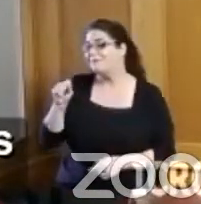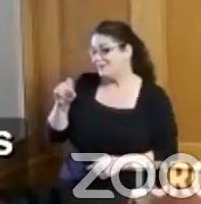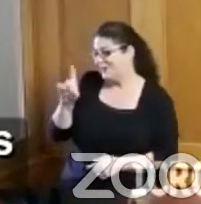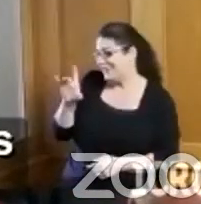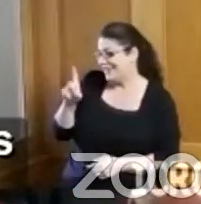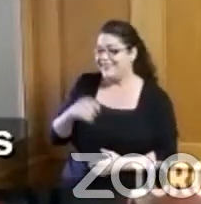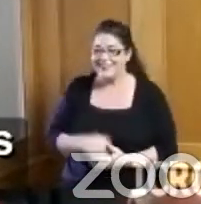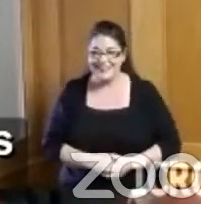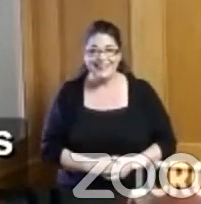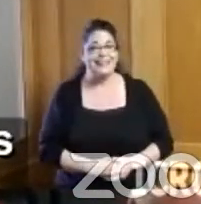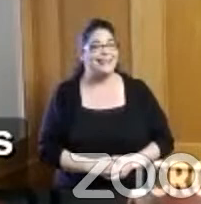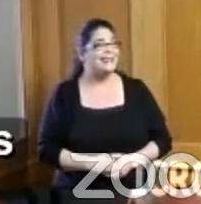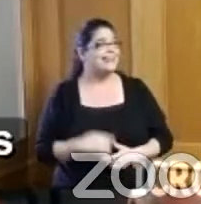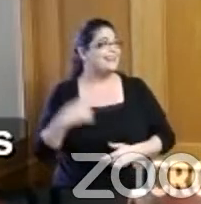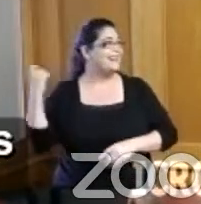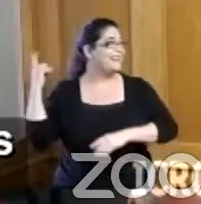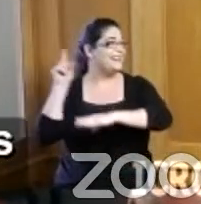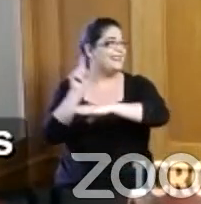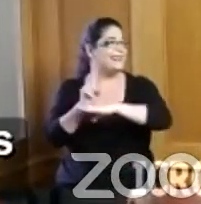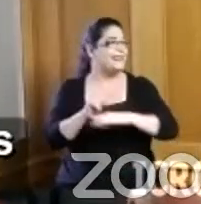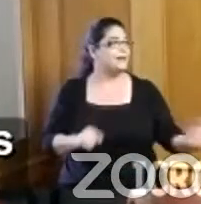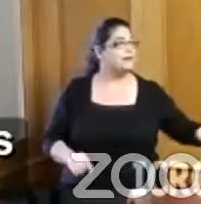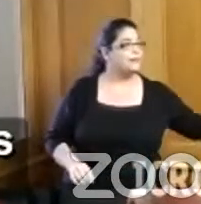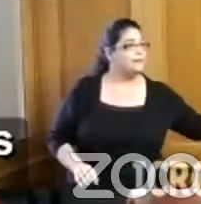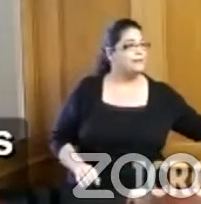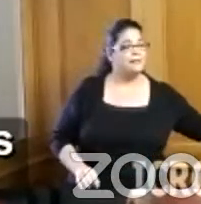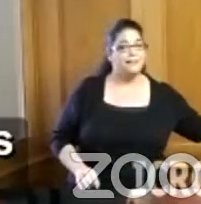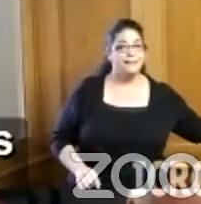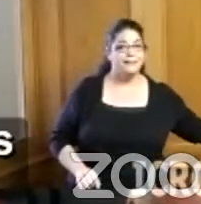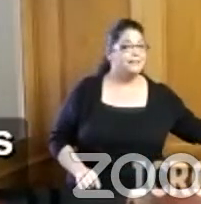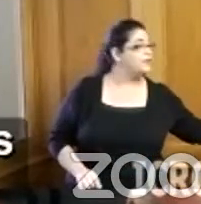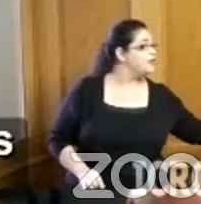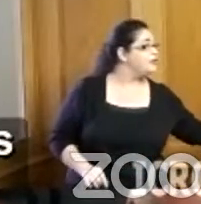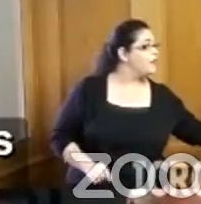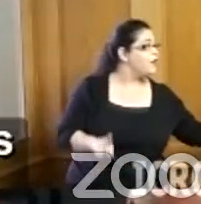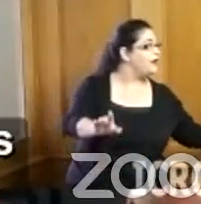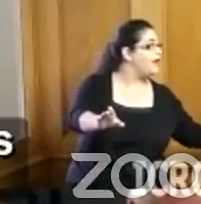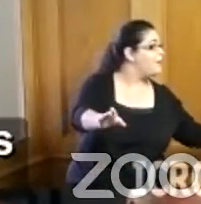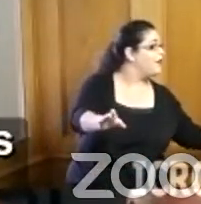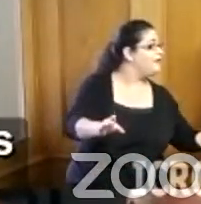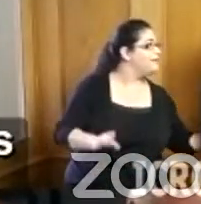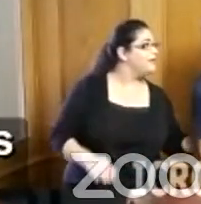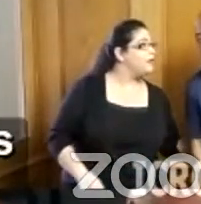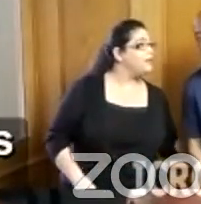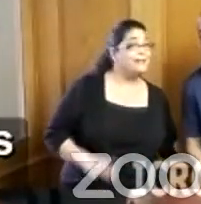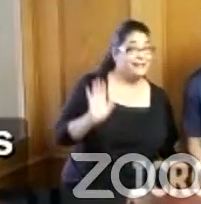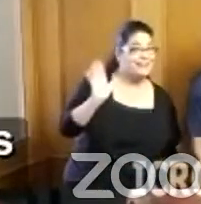Uh-huh. And please be sure to speak in the mic. So, yeah.